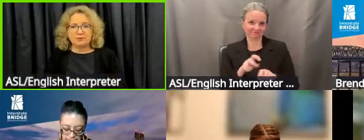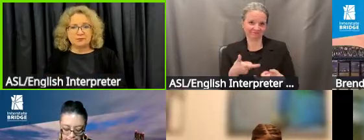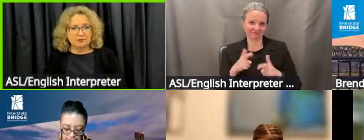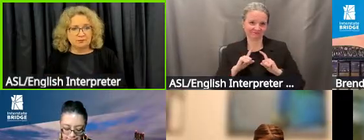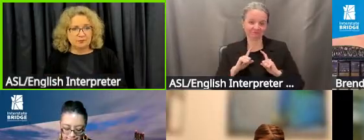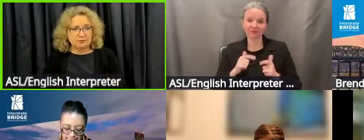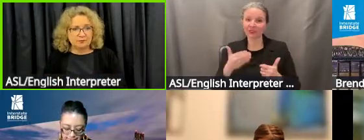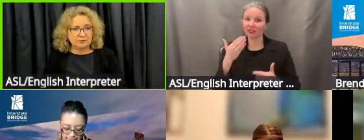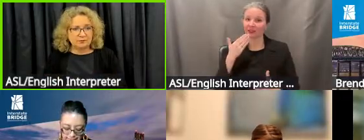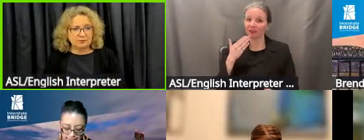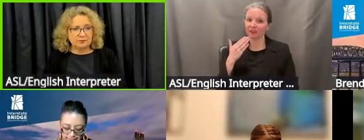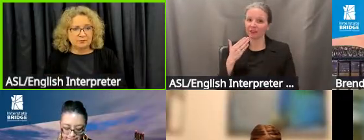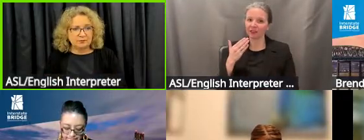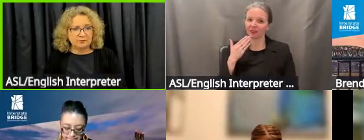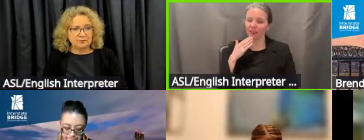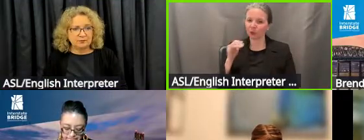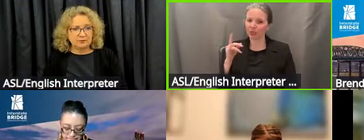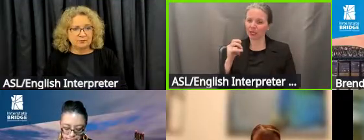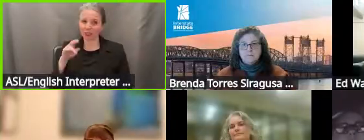Thank you, Aiden. Carly?